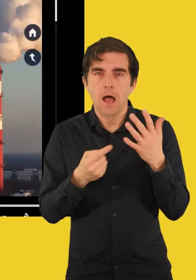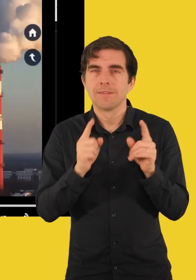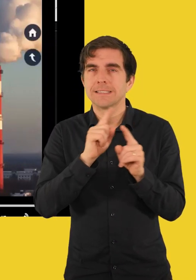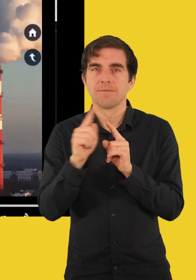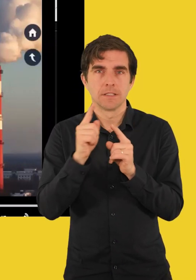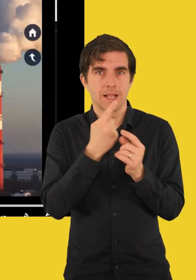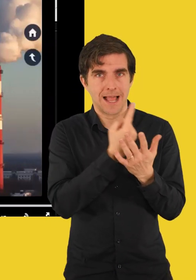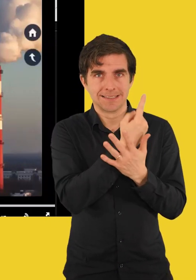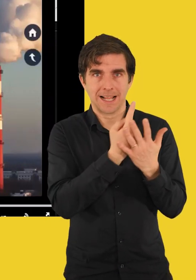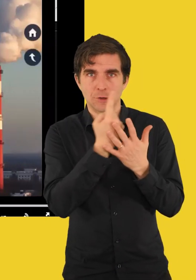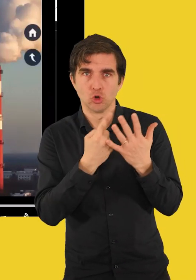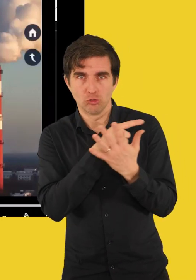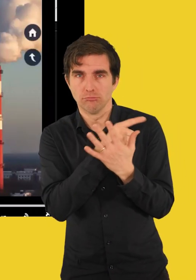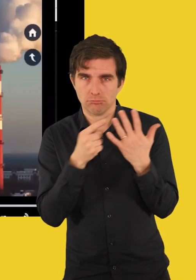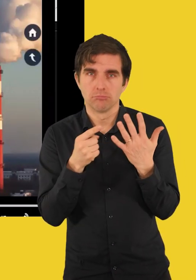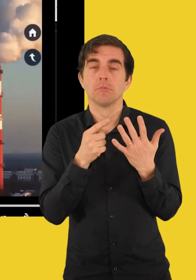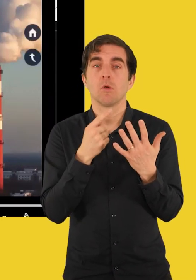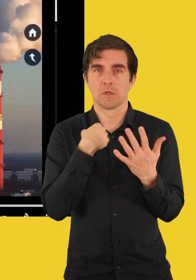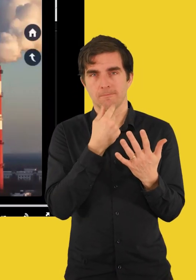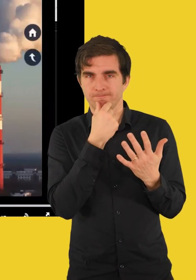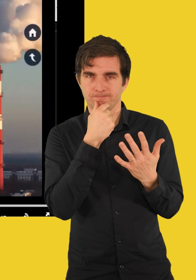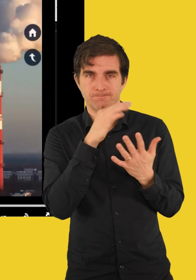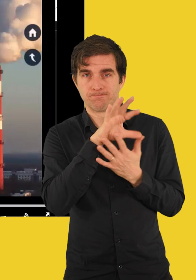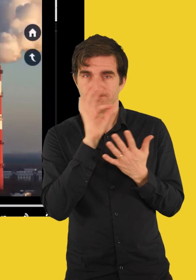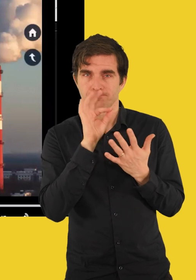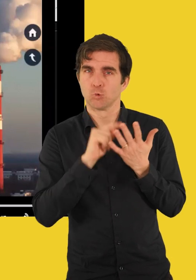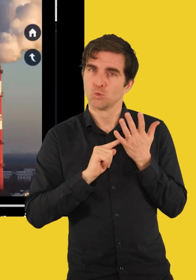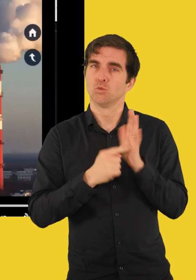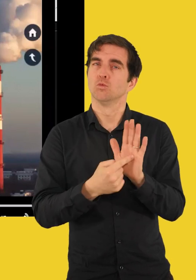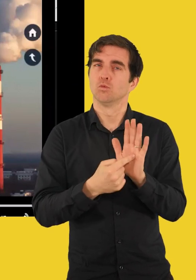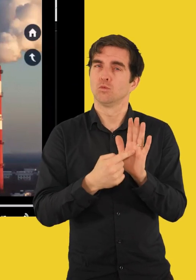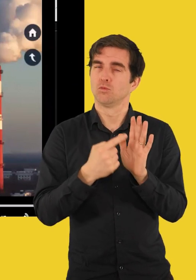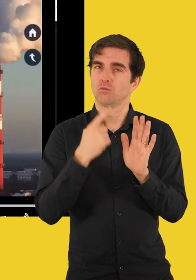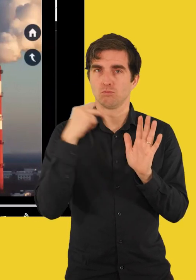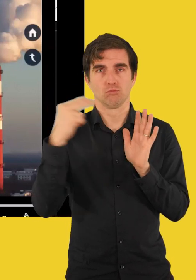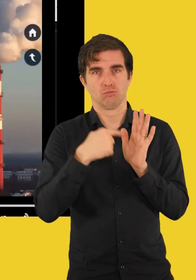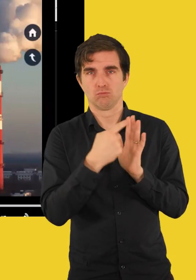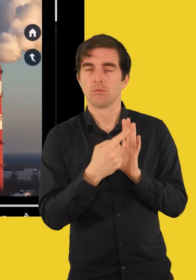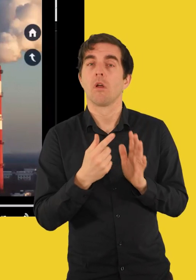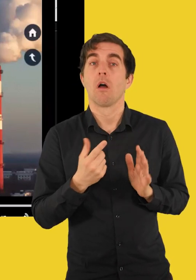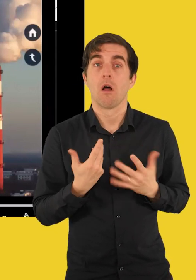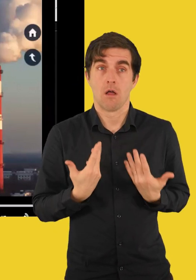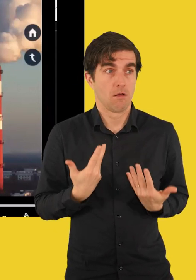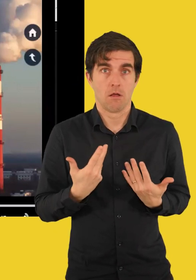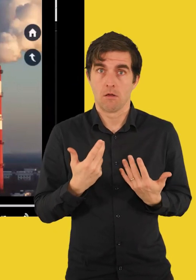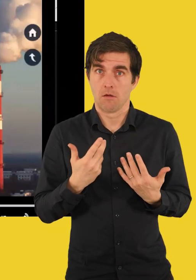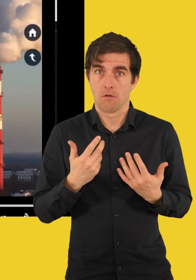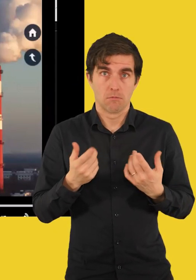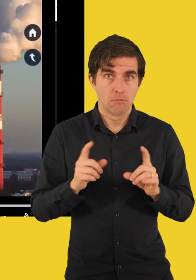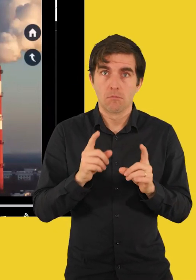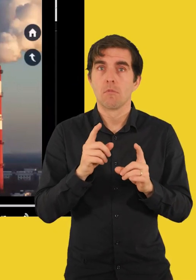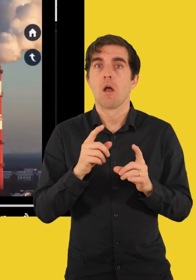five different indicators that we have chosen in order to illustrate that dimension. And for instance, here you have like